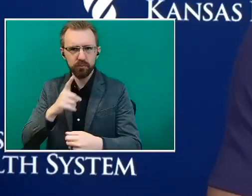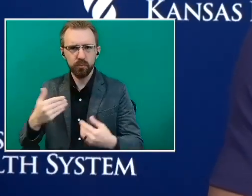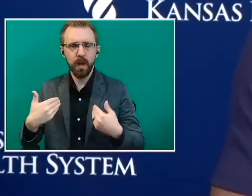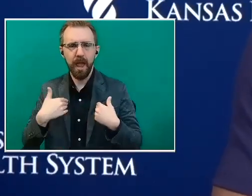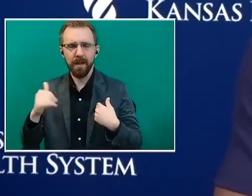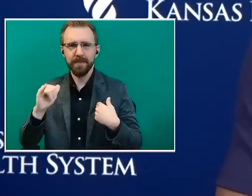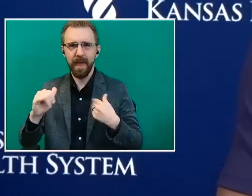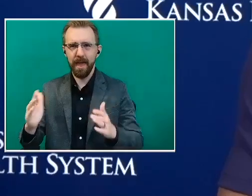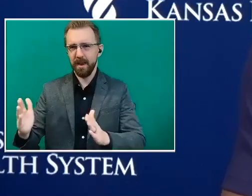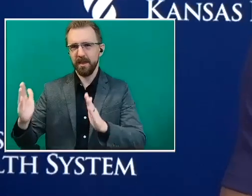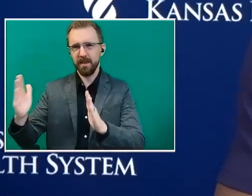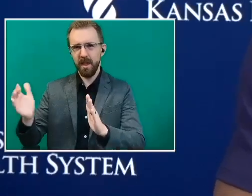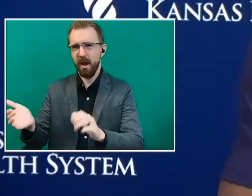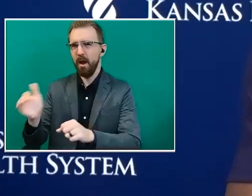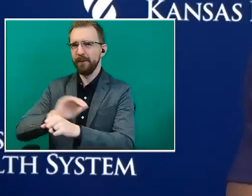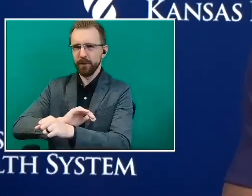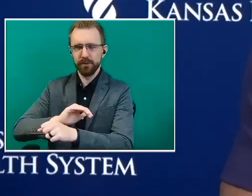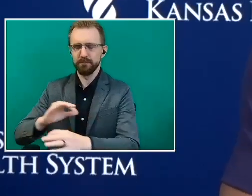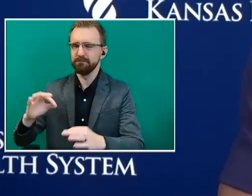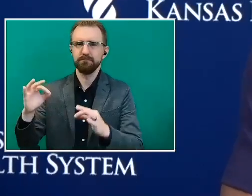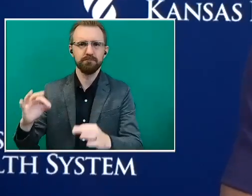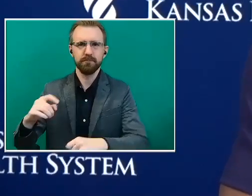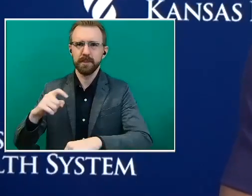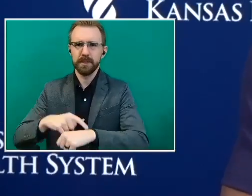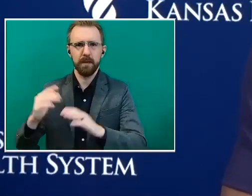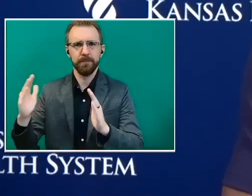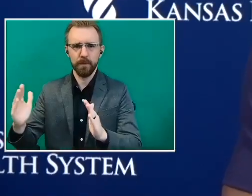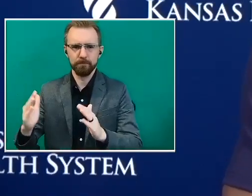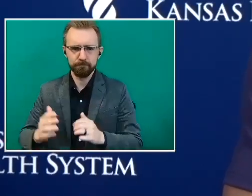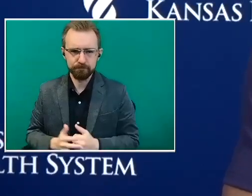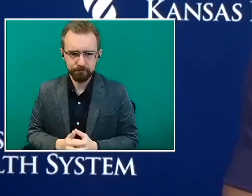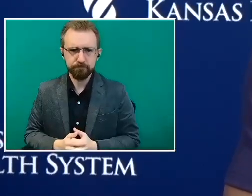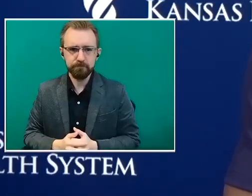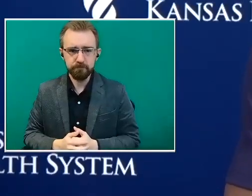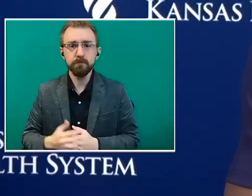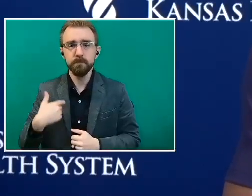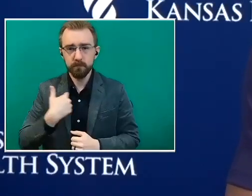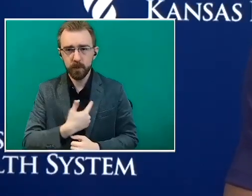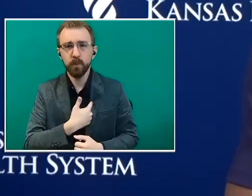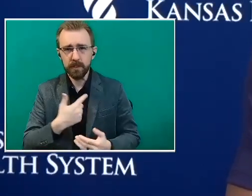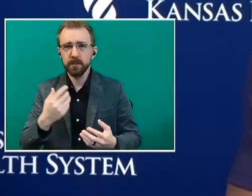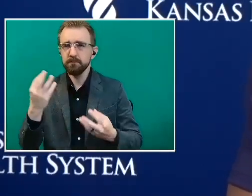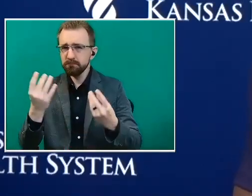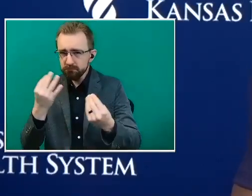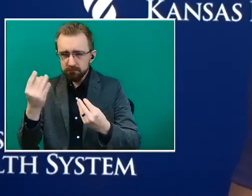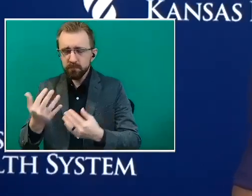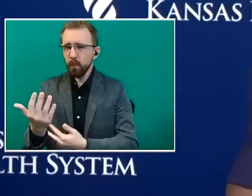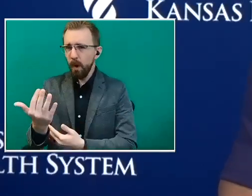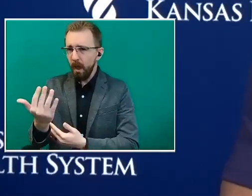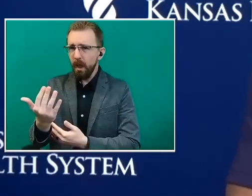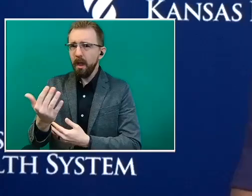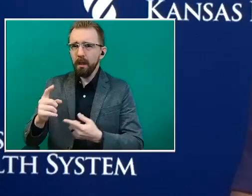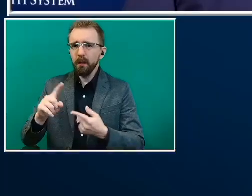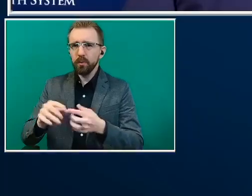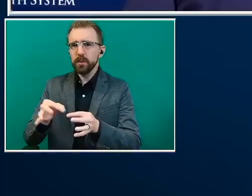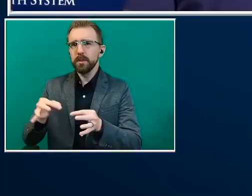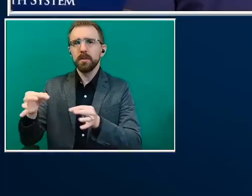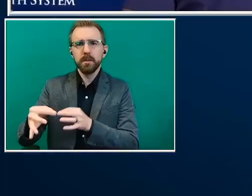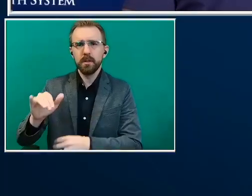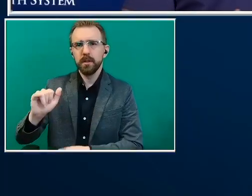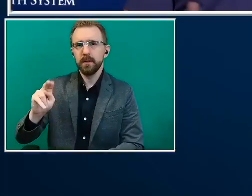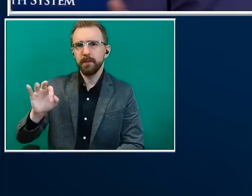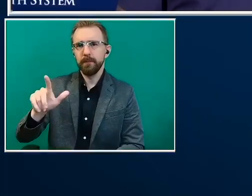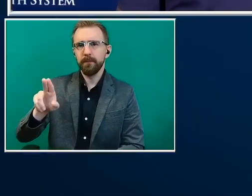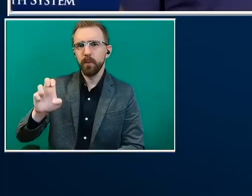the optimal immunity for that time. So we did take the conscious effort to wait and delay the influenza vaccine until now. And I just want to